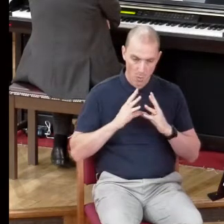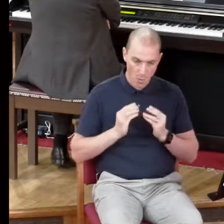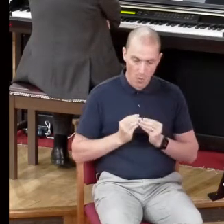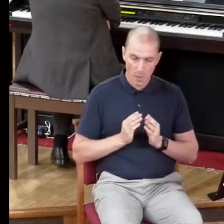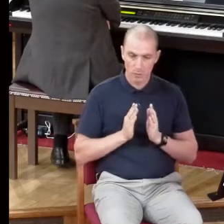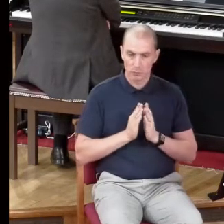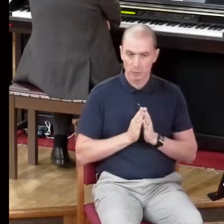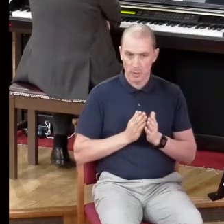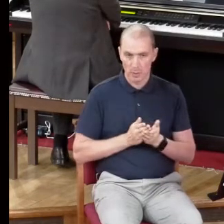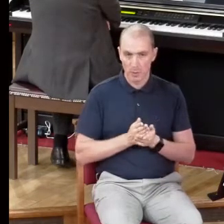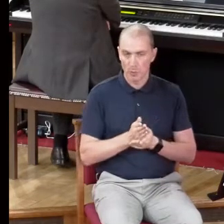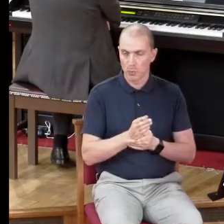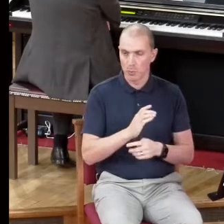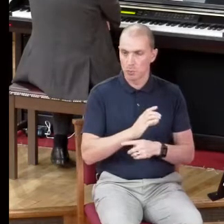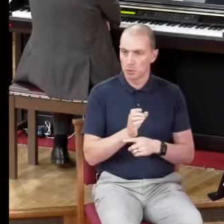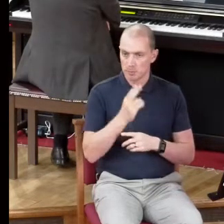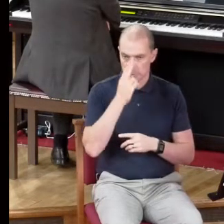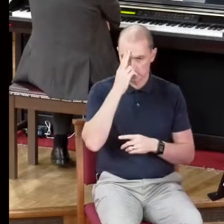in Jesus' name.